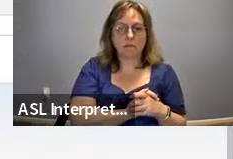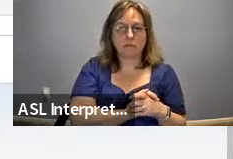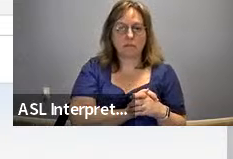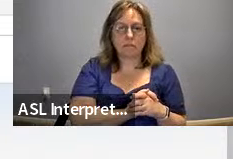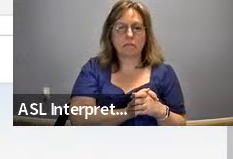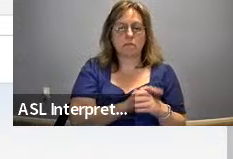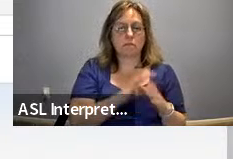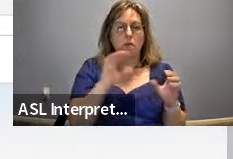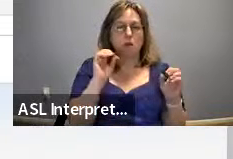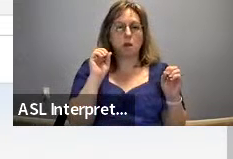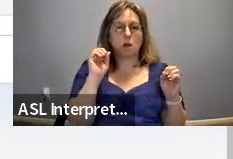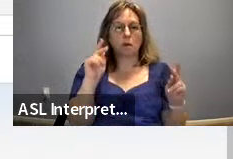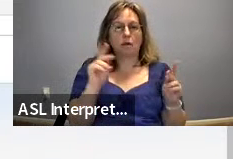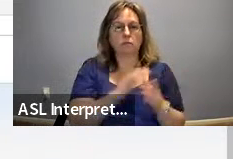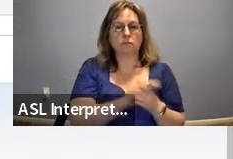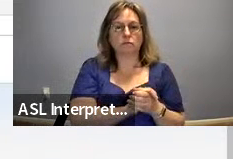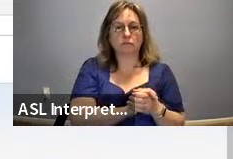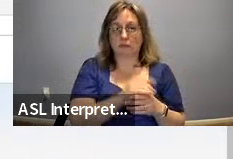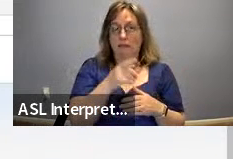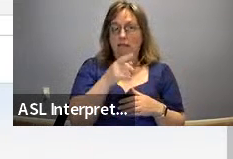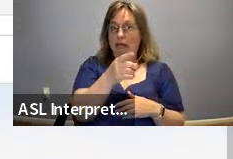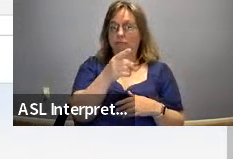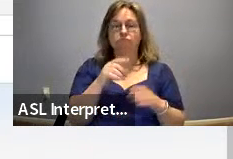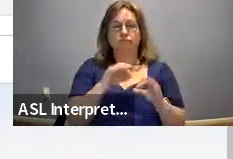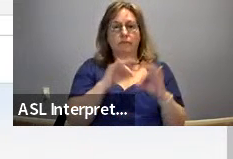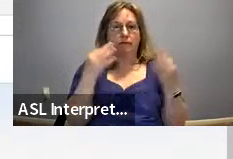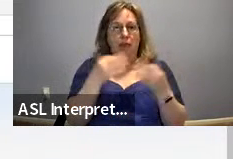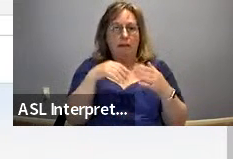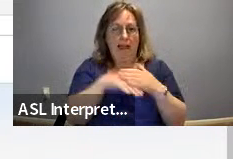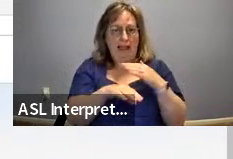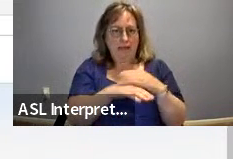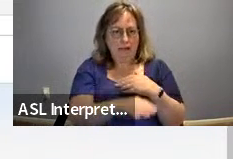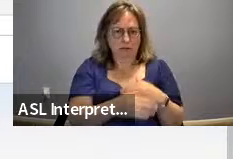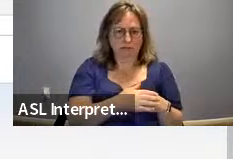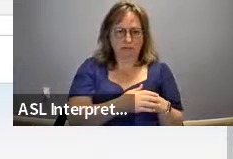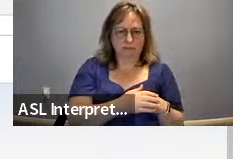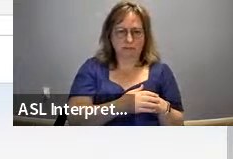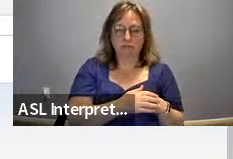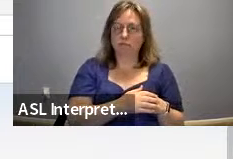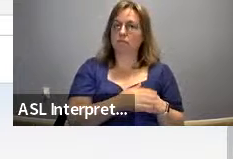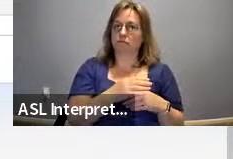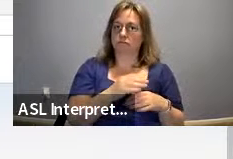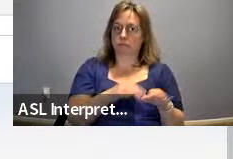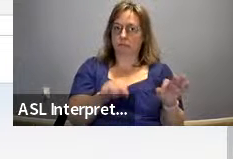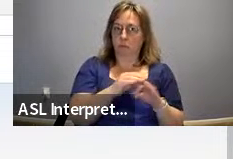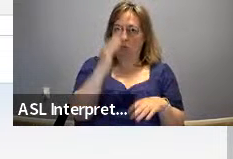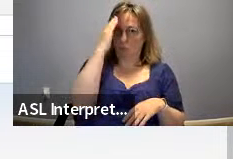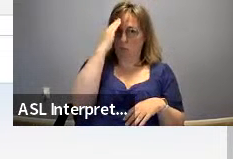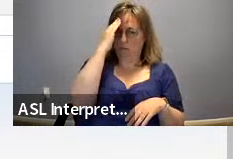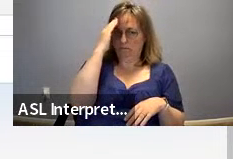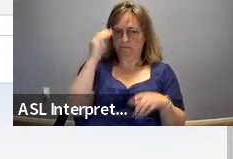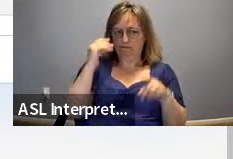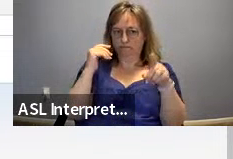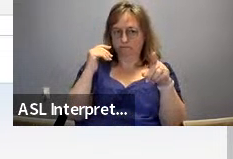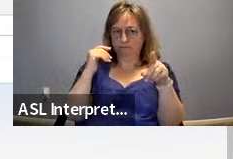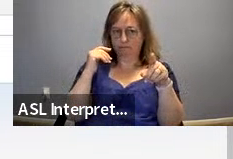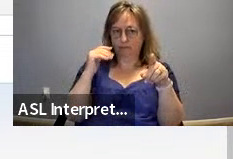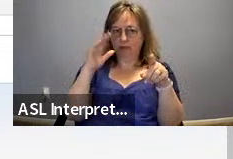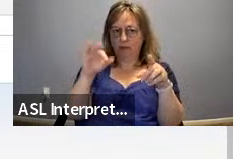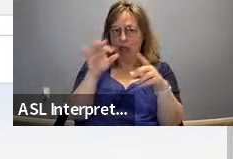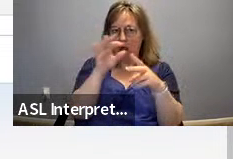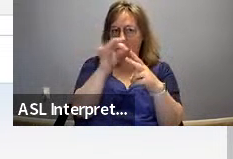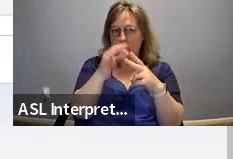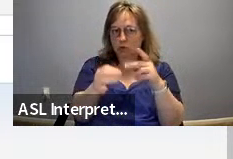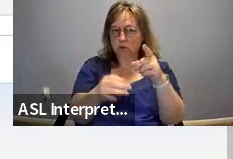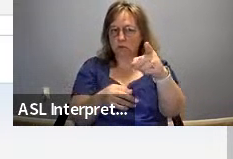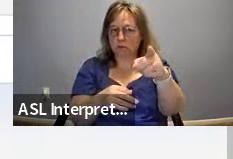All right, so within family access, the first thing you want to be aware of is the option here that